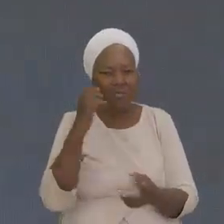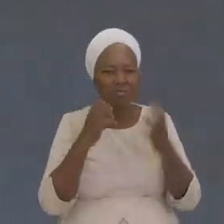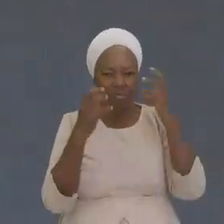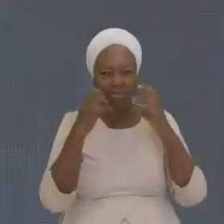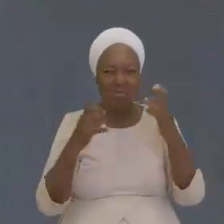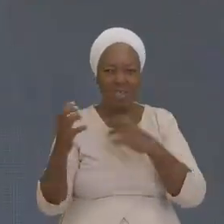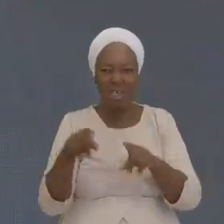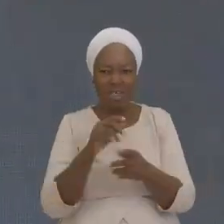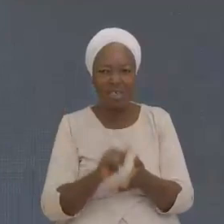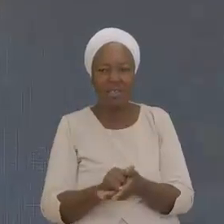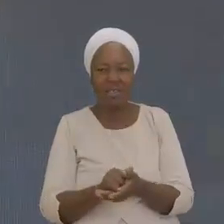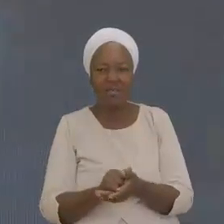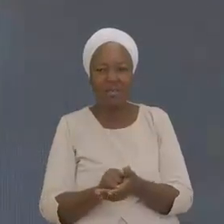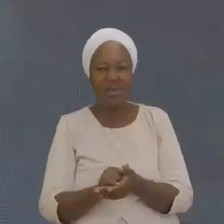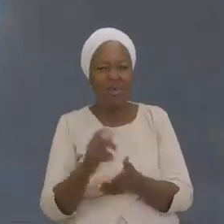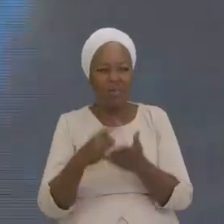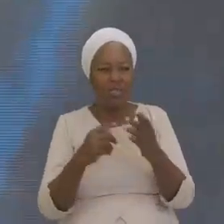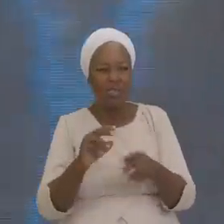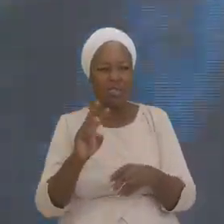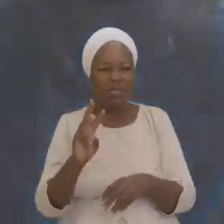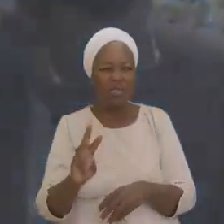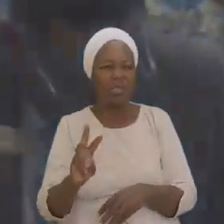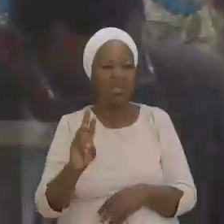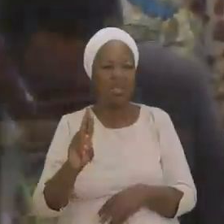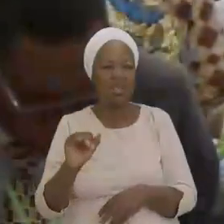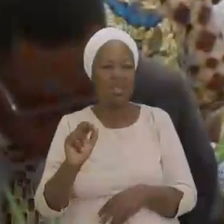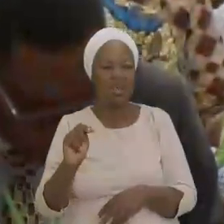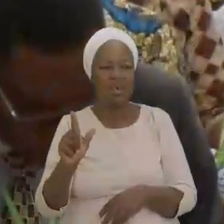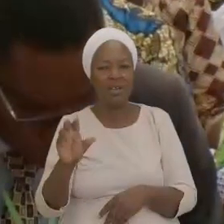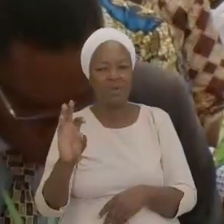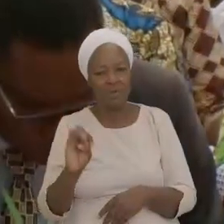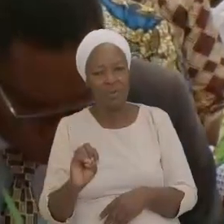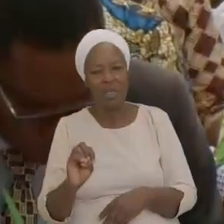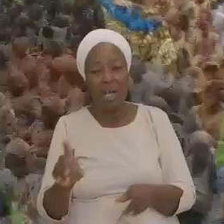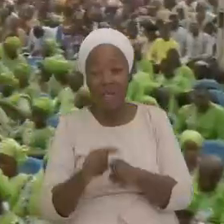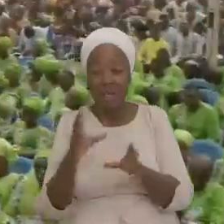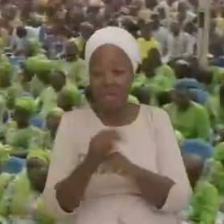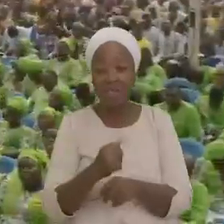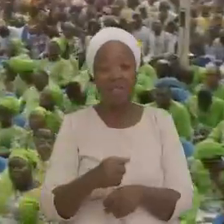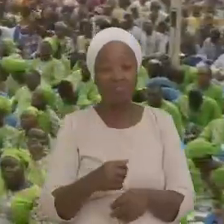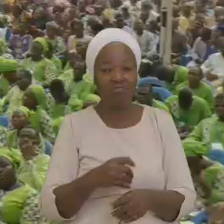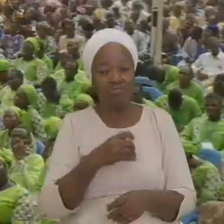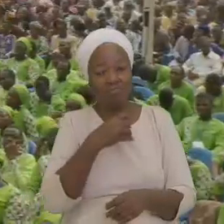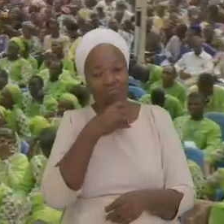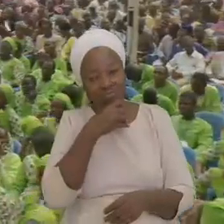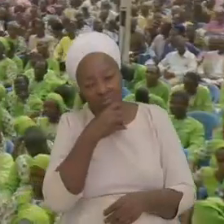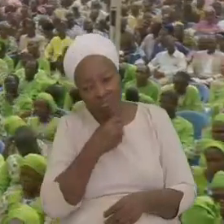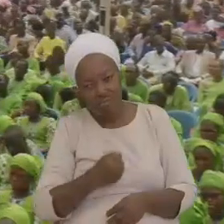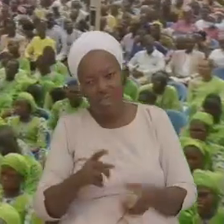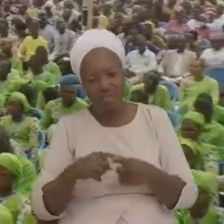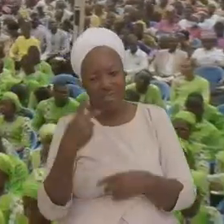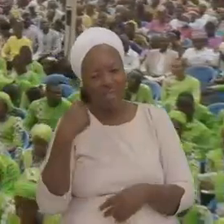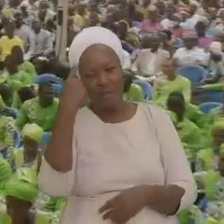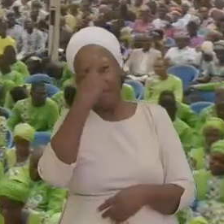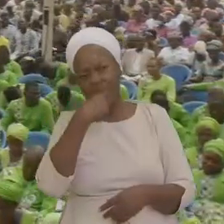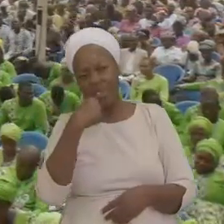What's wrinkle? As we're getting older and you look at our faces and even other parts of